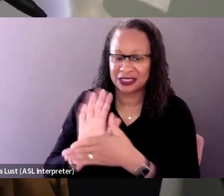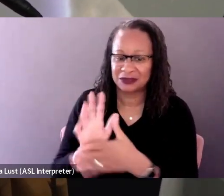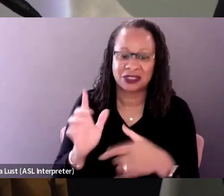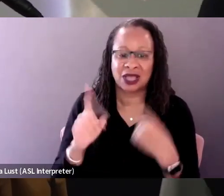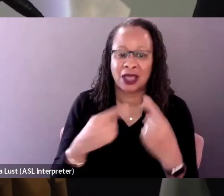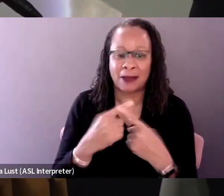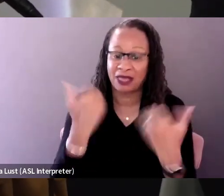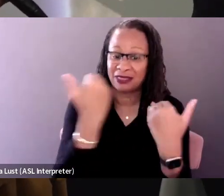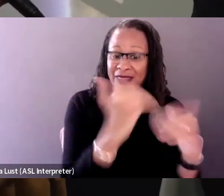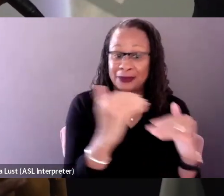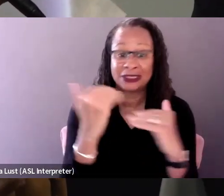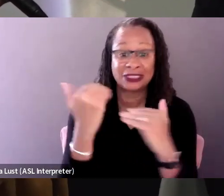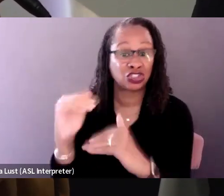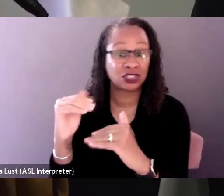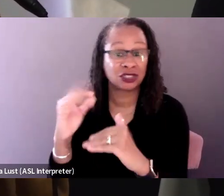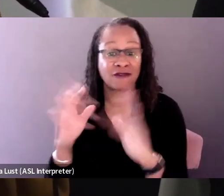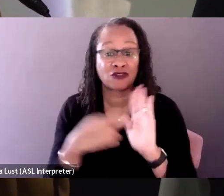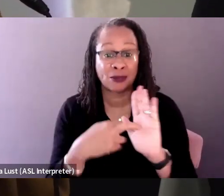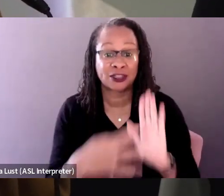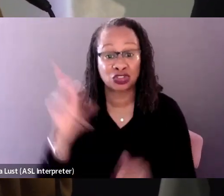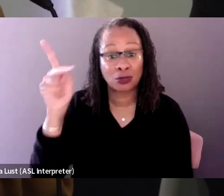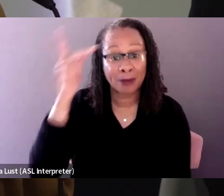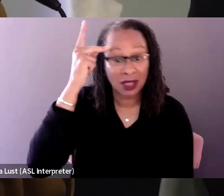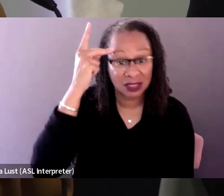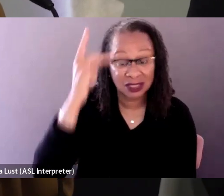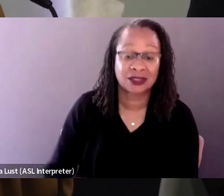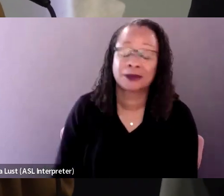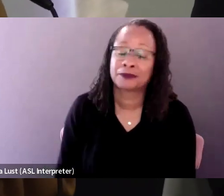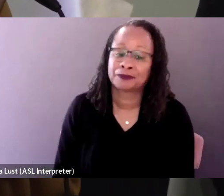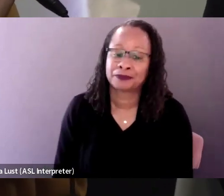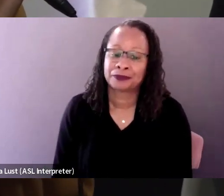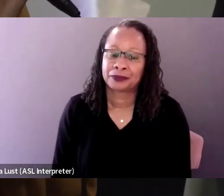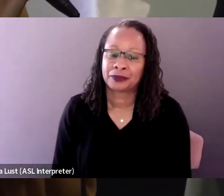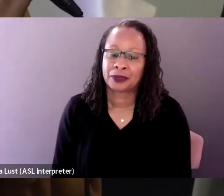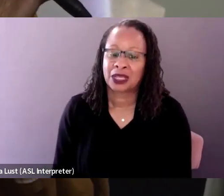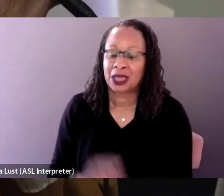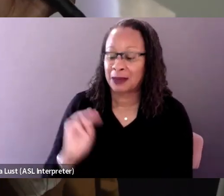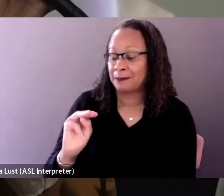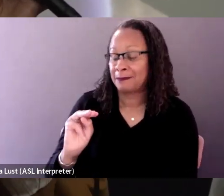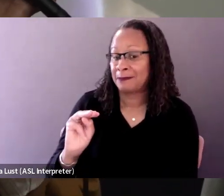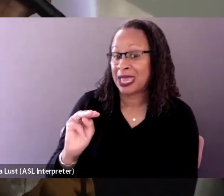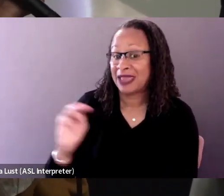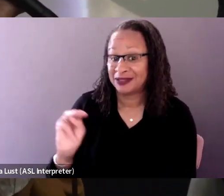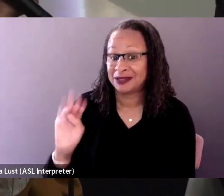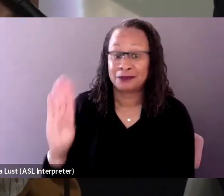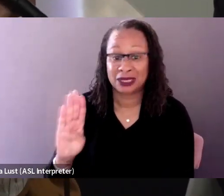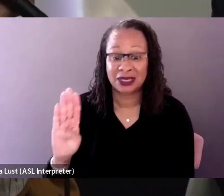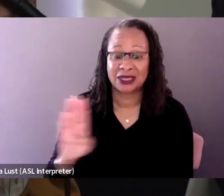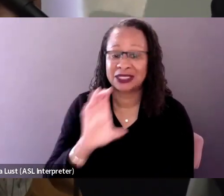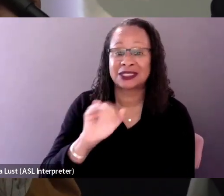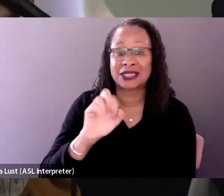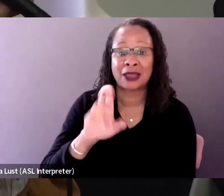of representational politics. And so Mavis Beacon is very much the cyber doula and the role model that I needed when I